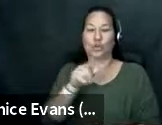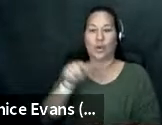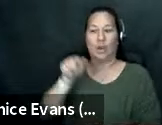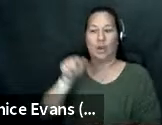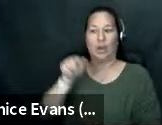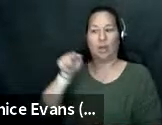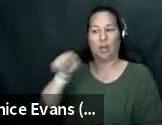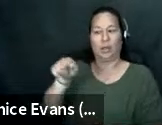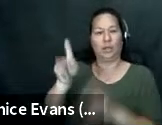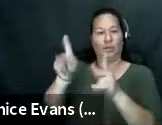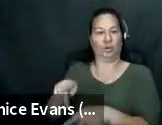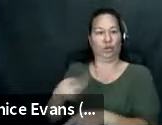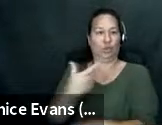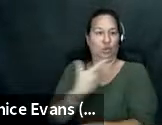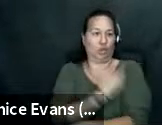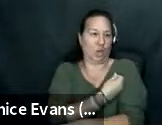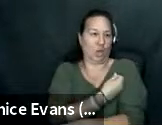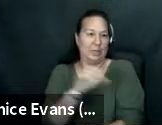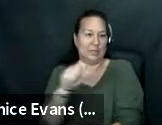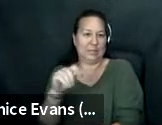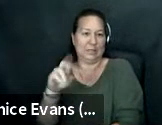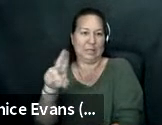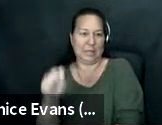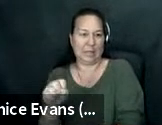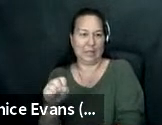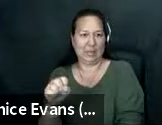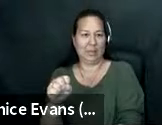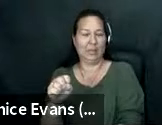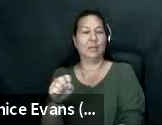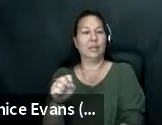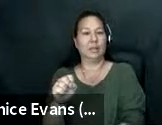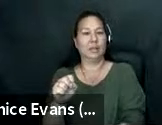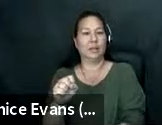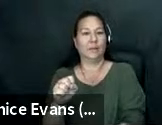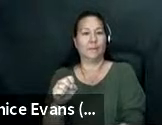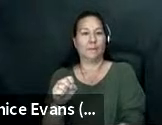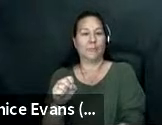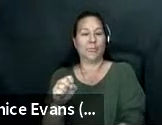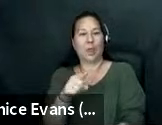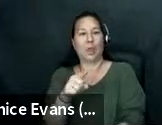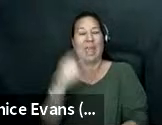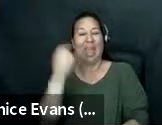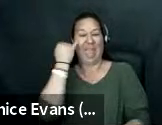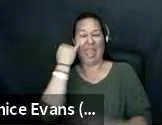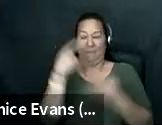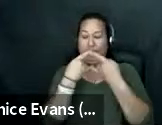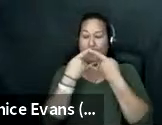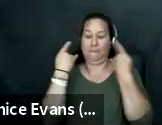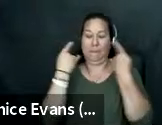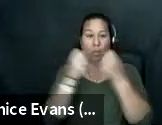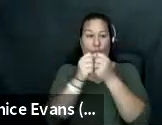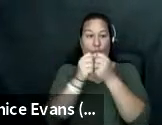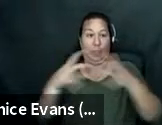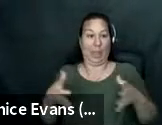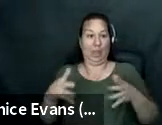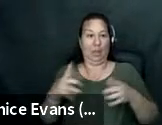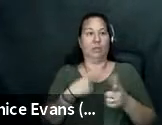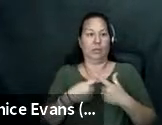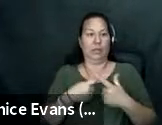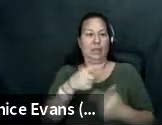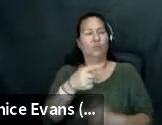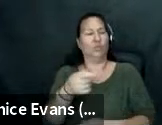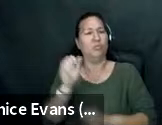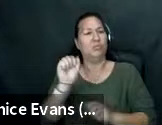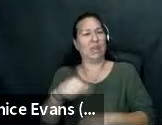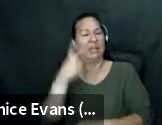coverings, you can infer that they are vaccinated if they don't have a face covering on in a workplace. And